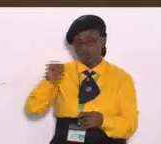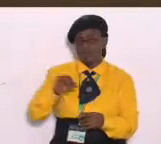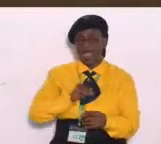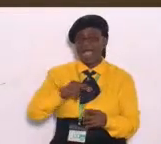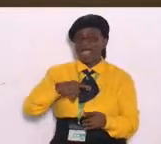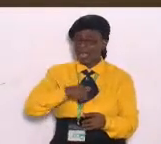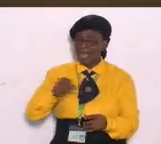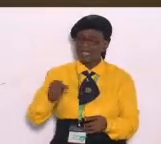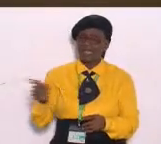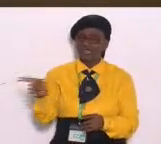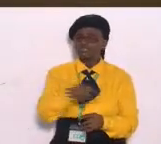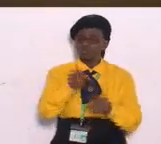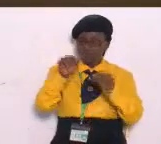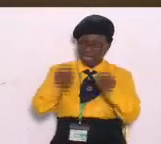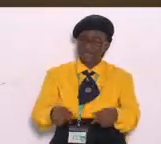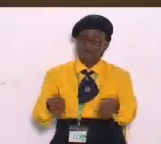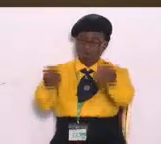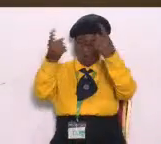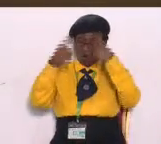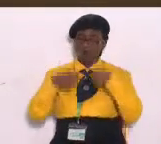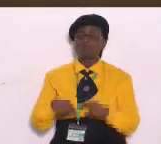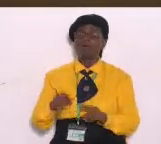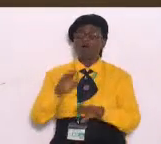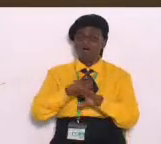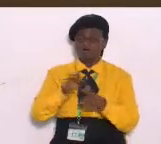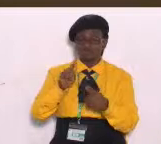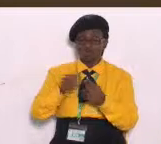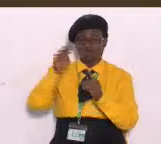Then you can approach him and tell him,